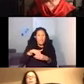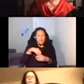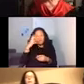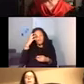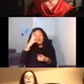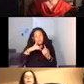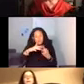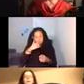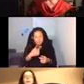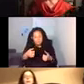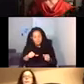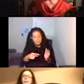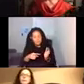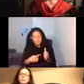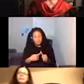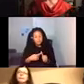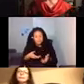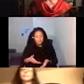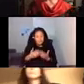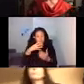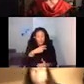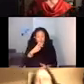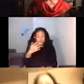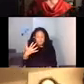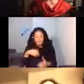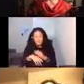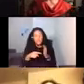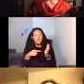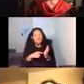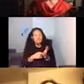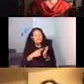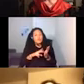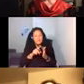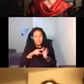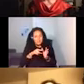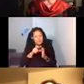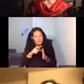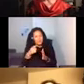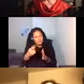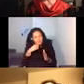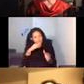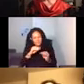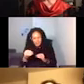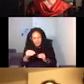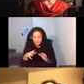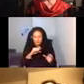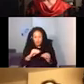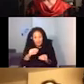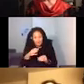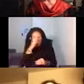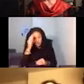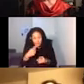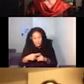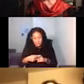Tina Aparicio, born 1925 in Trinidad, where she was a teacher, trained as a nurse in England, worked